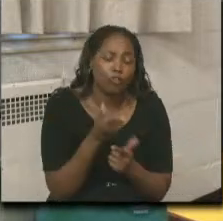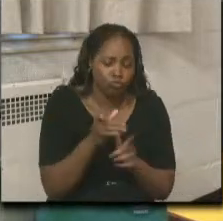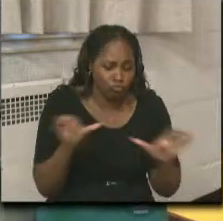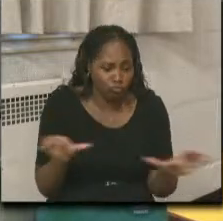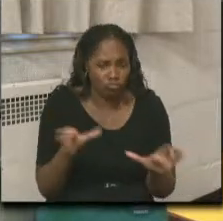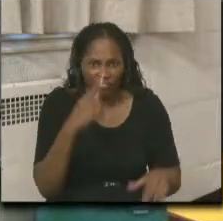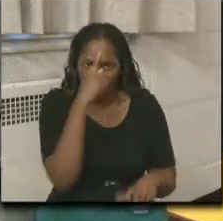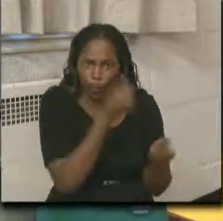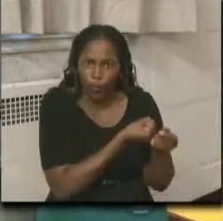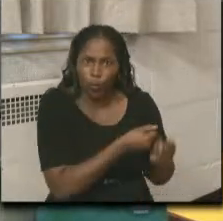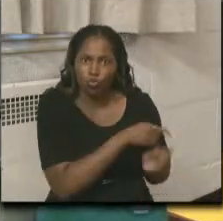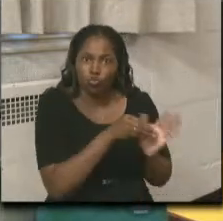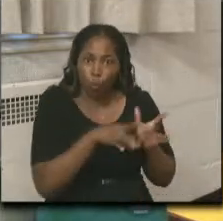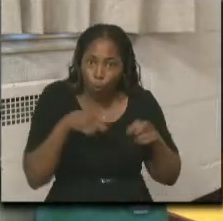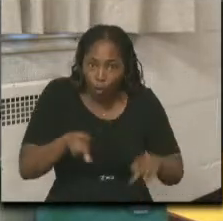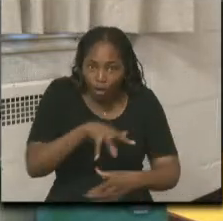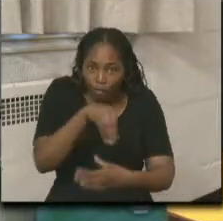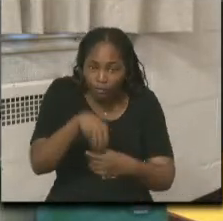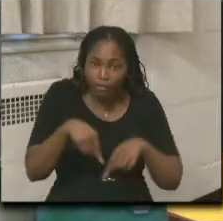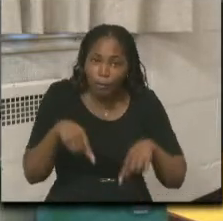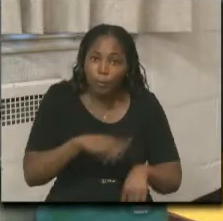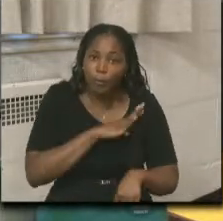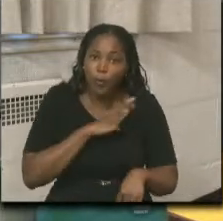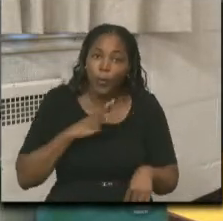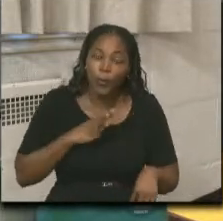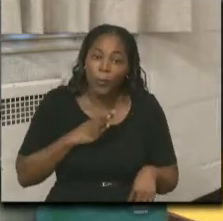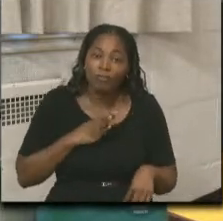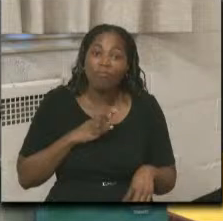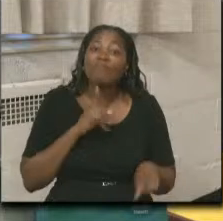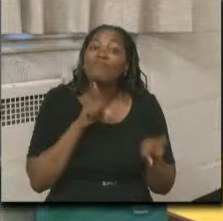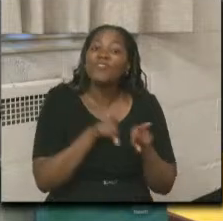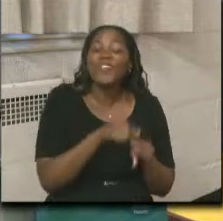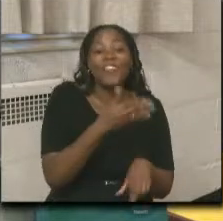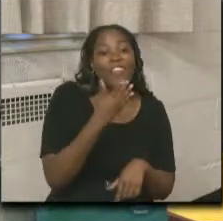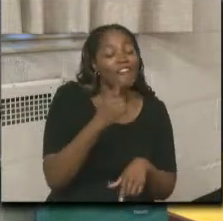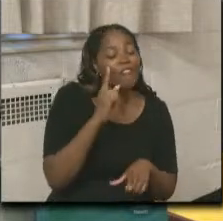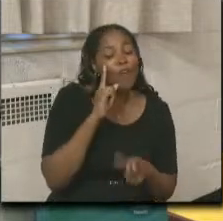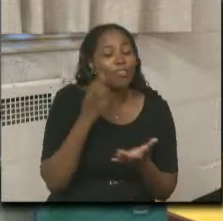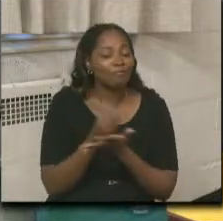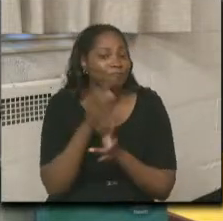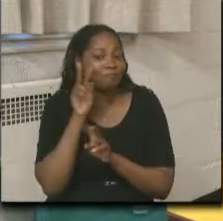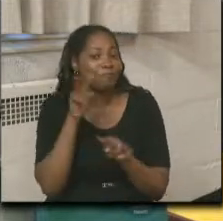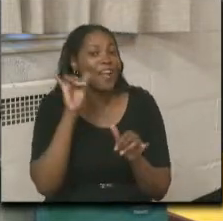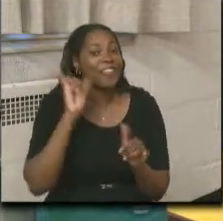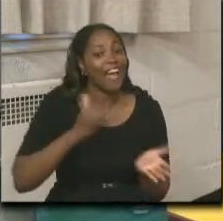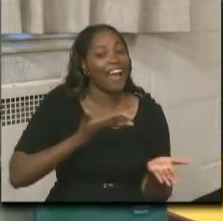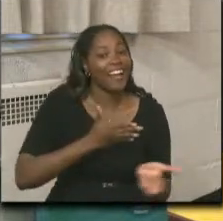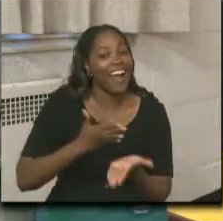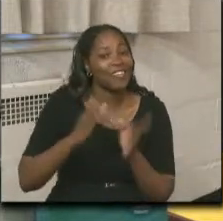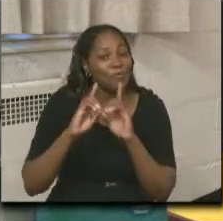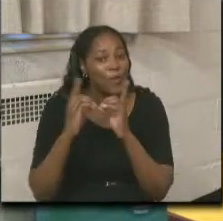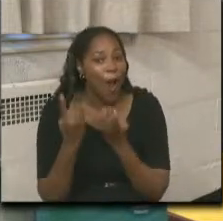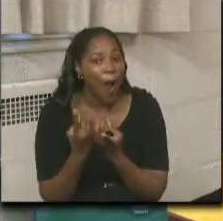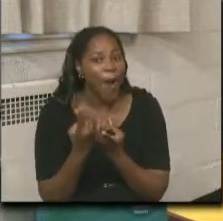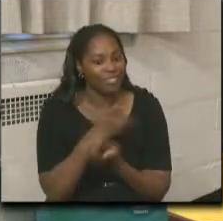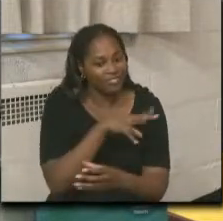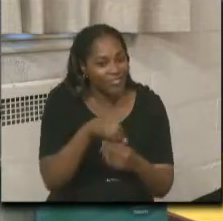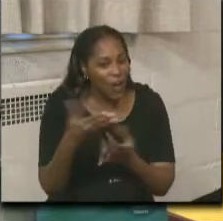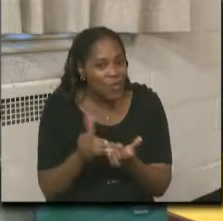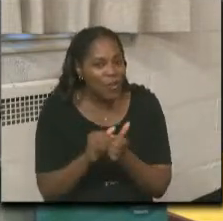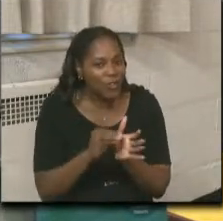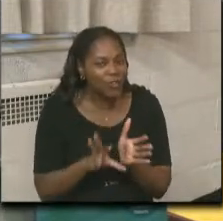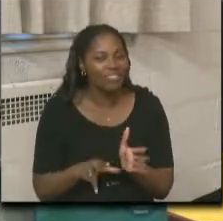board. Thank you for touring the culinary department and cooking with our students. That was one of